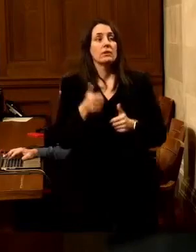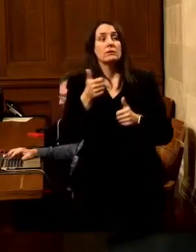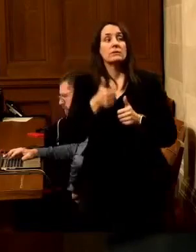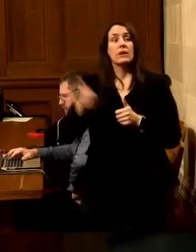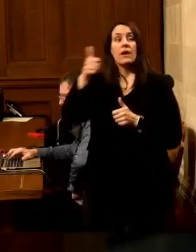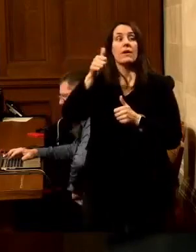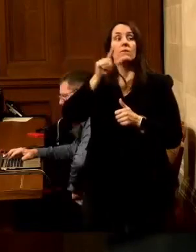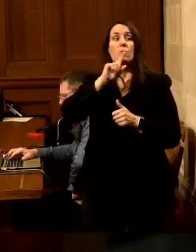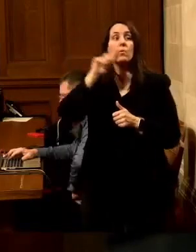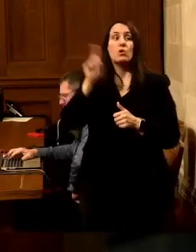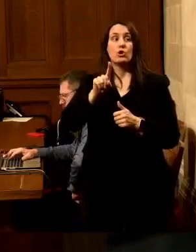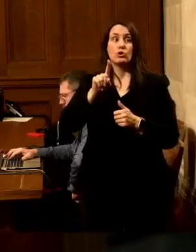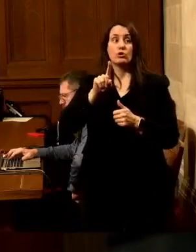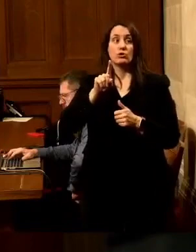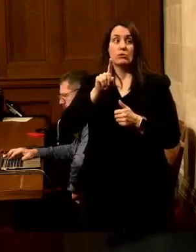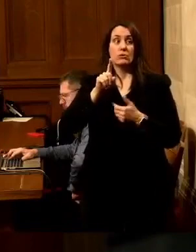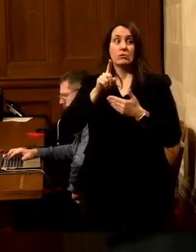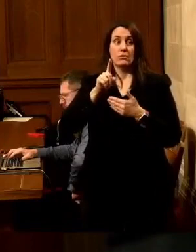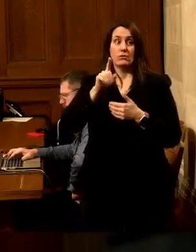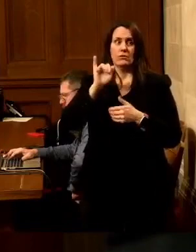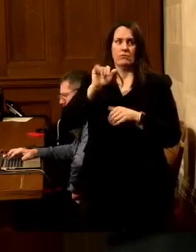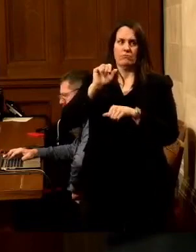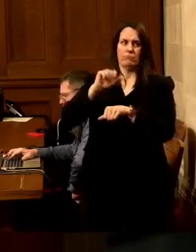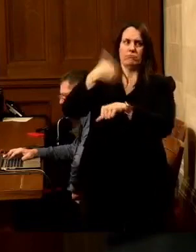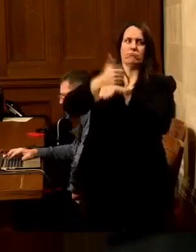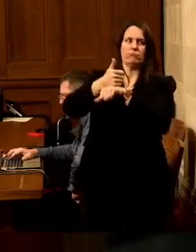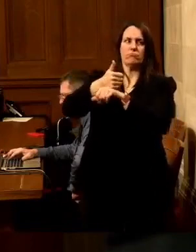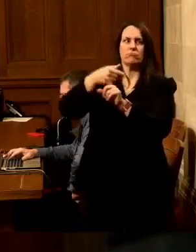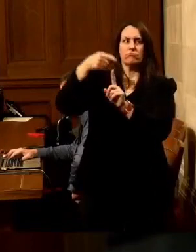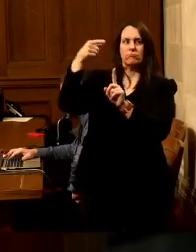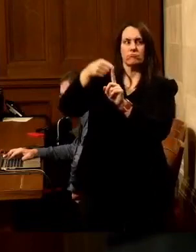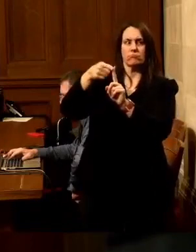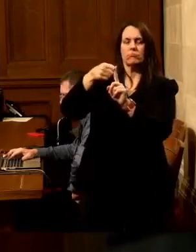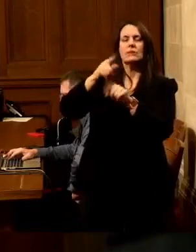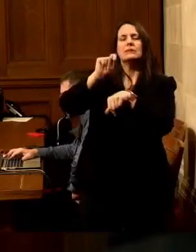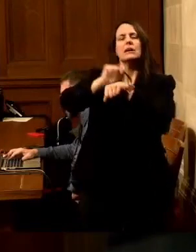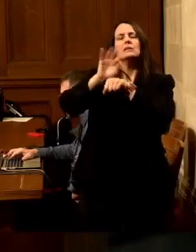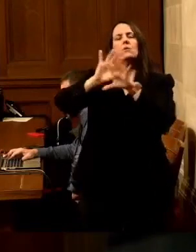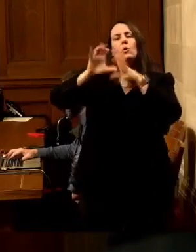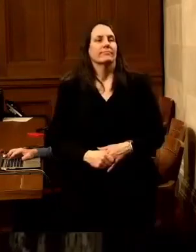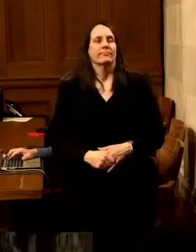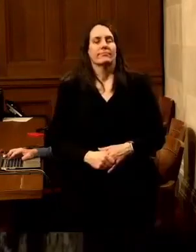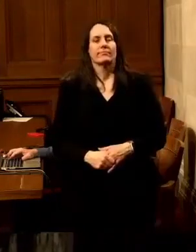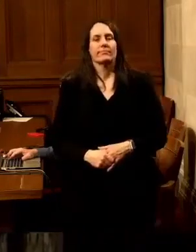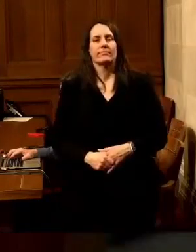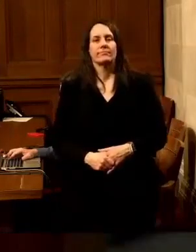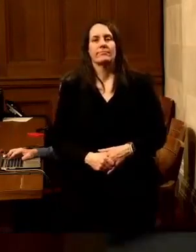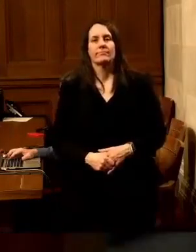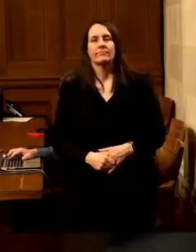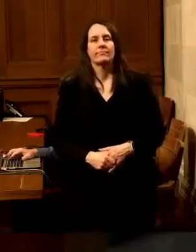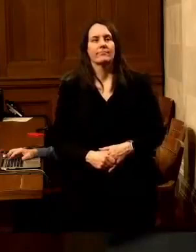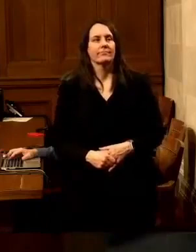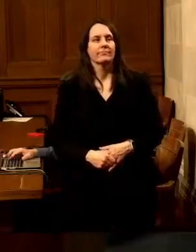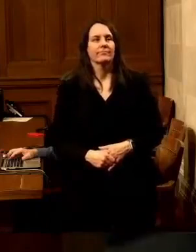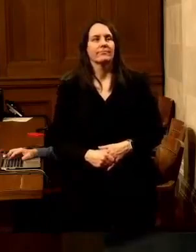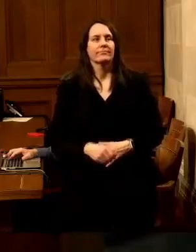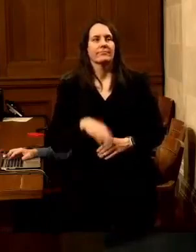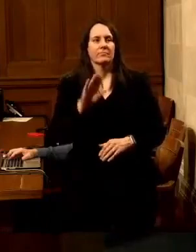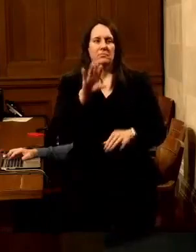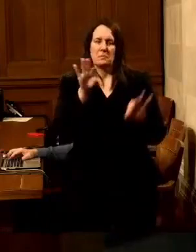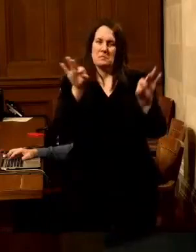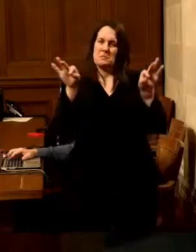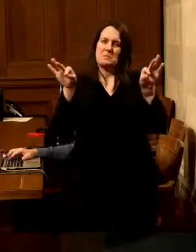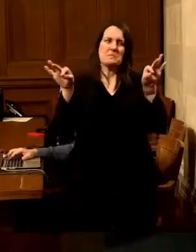task force focused on finding long-term solutions to our state's healthcare industry. We also know we must work to